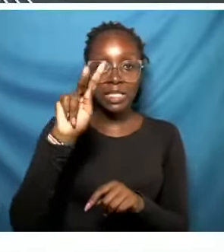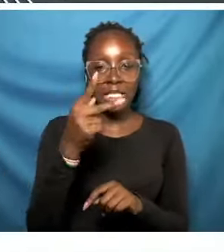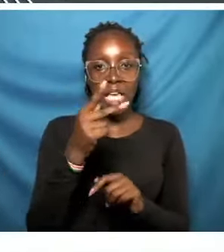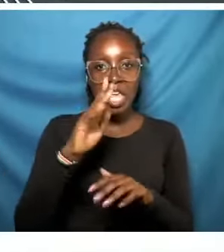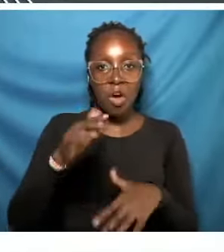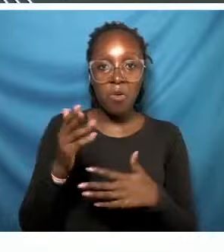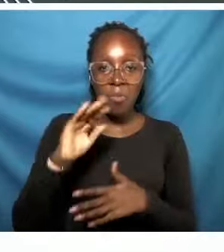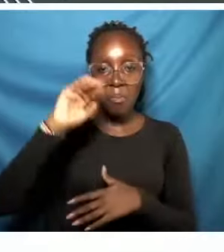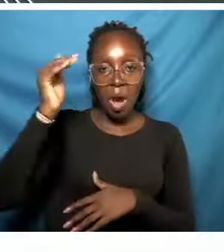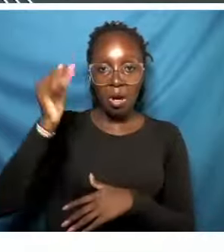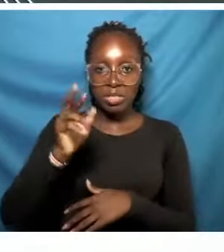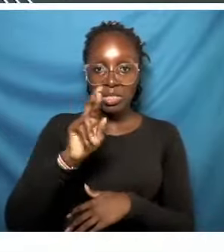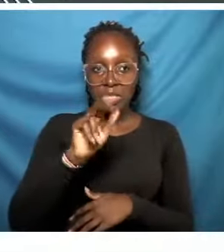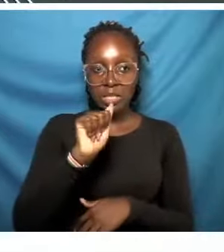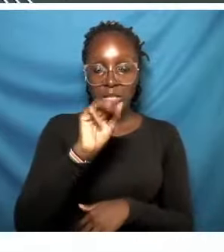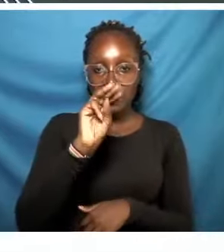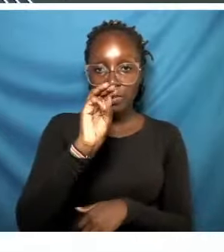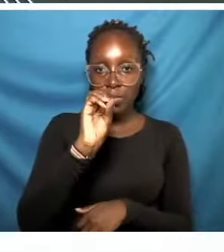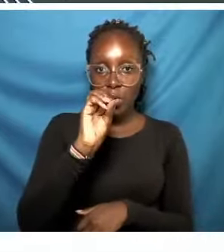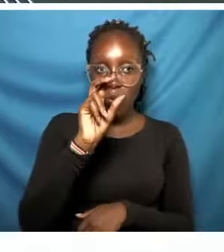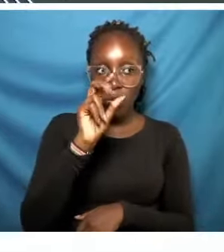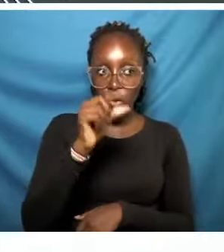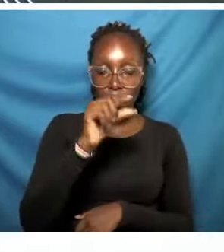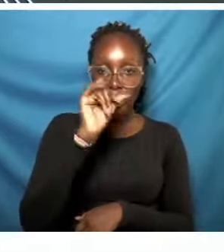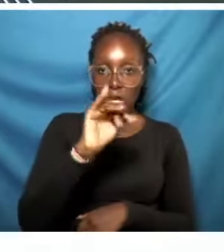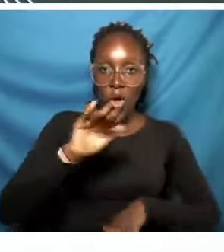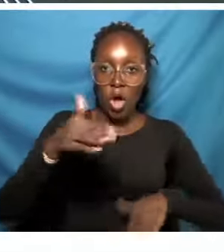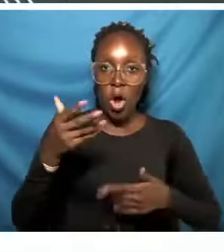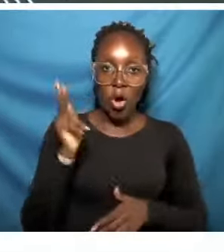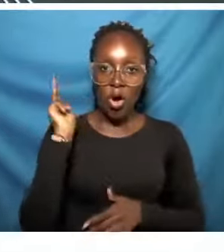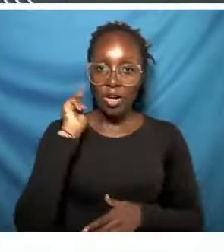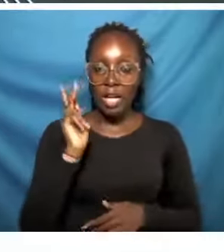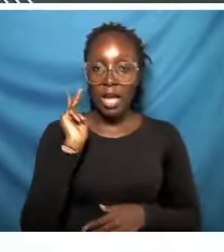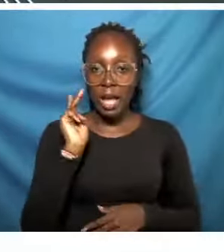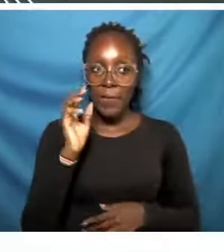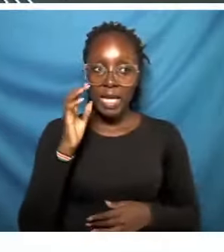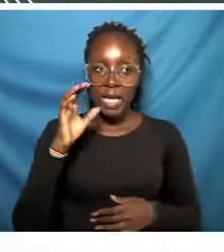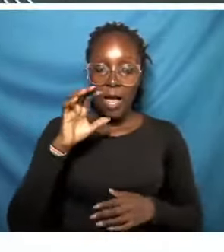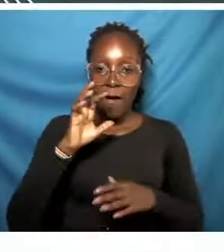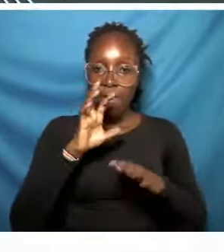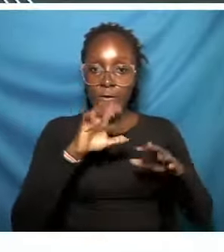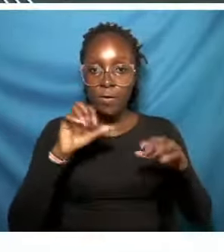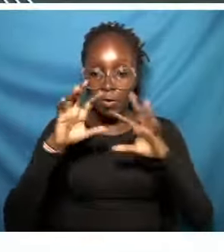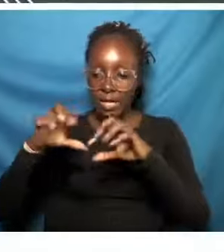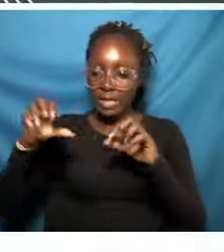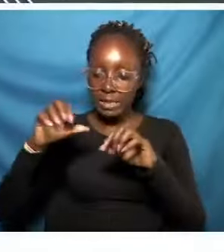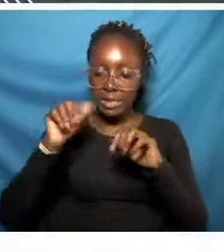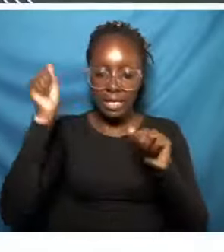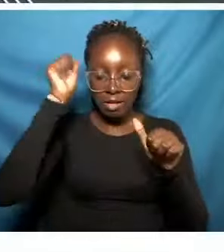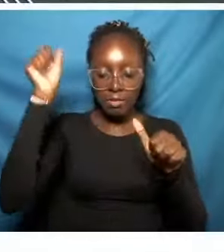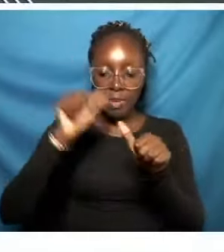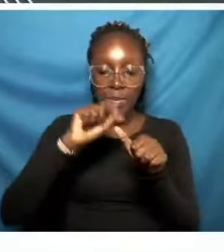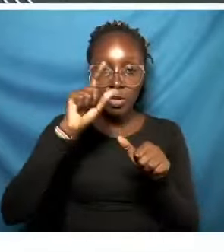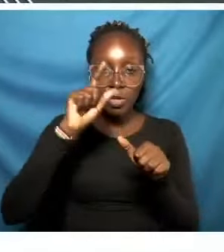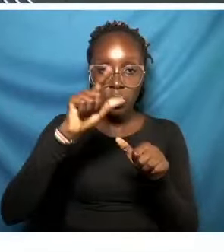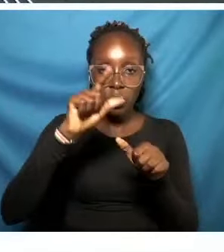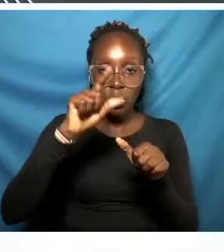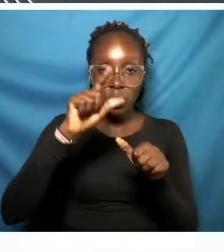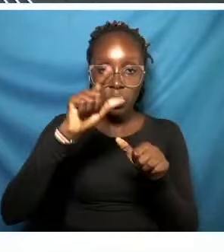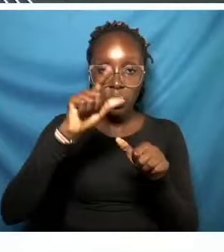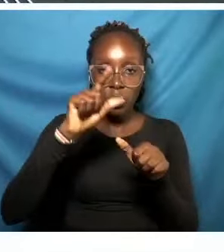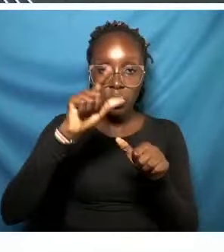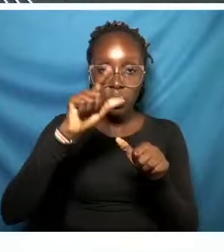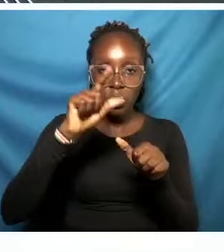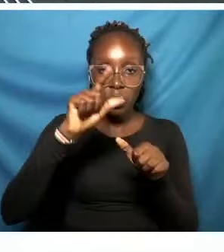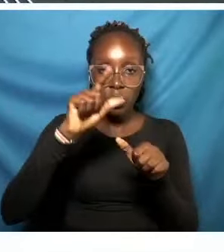they're the ones from Kakamega Forest, from those elders, remember that you're inviting a defeated fella to